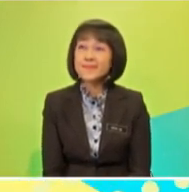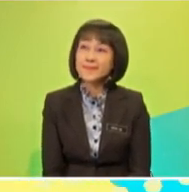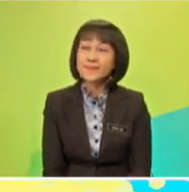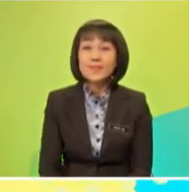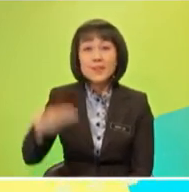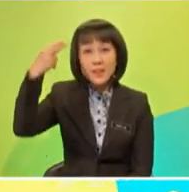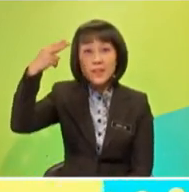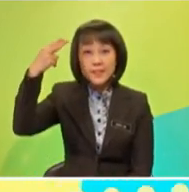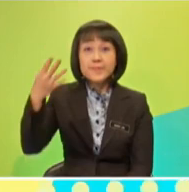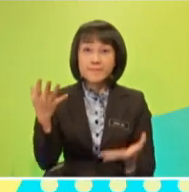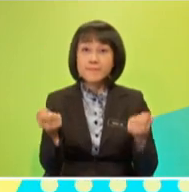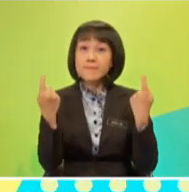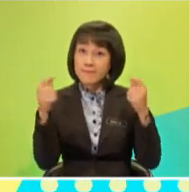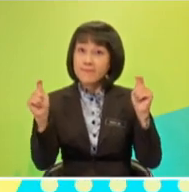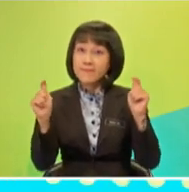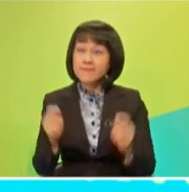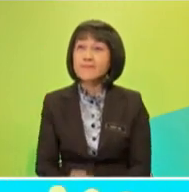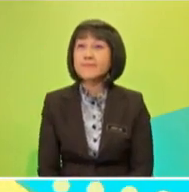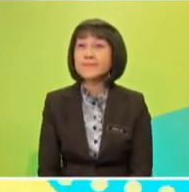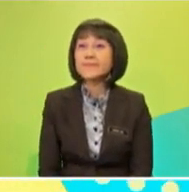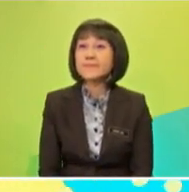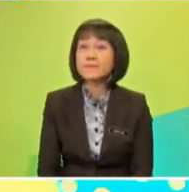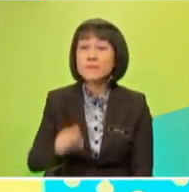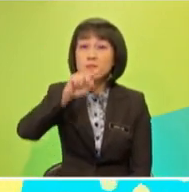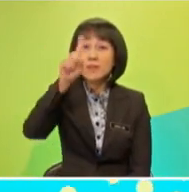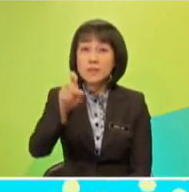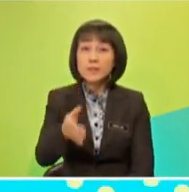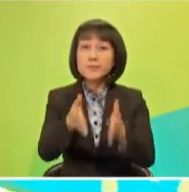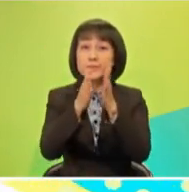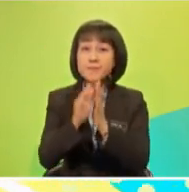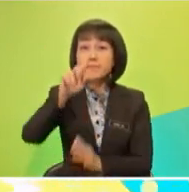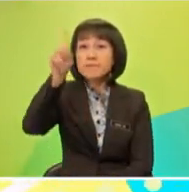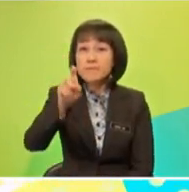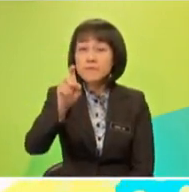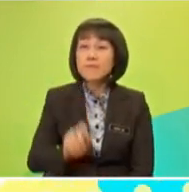Haris, maybe? Do you want to try asking the question?